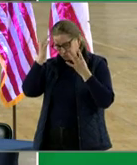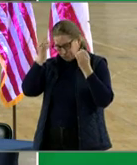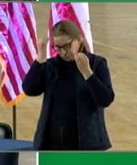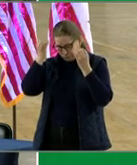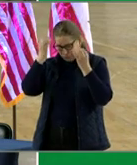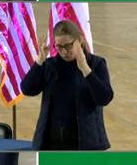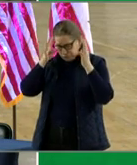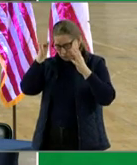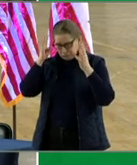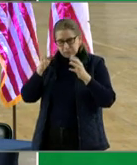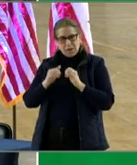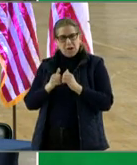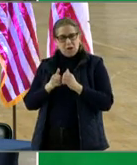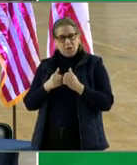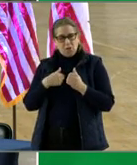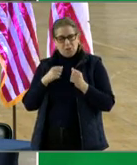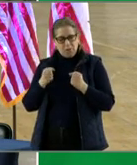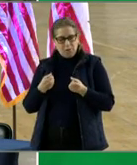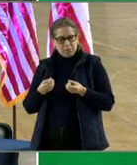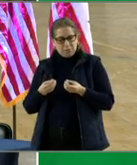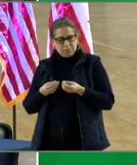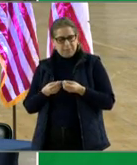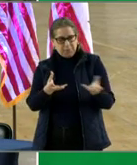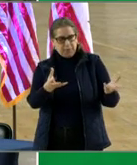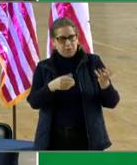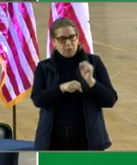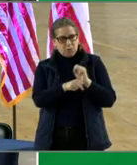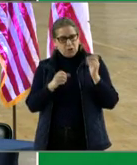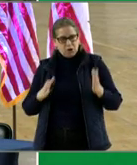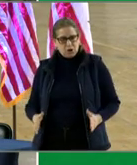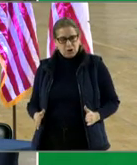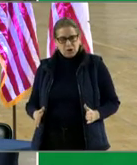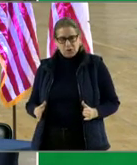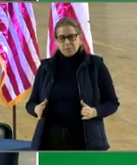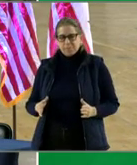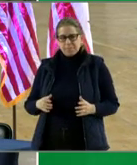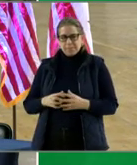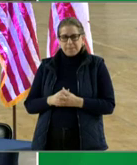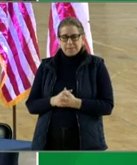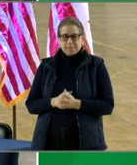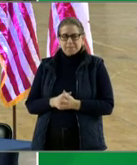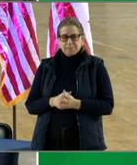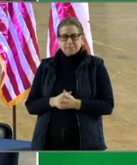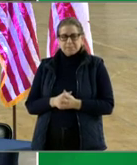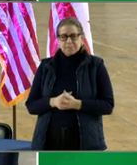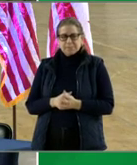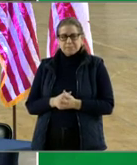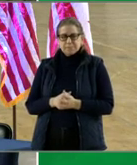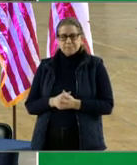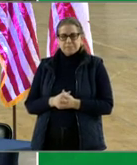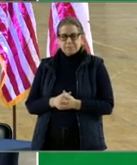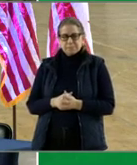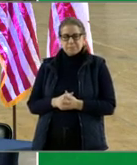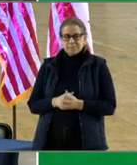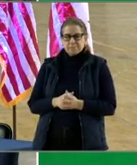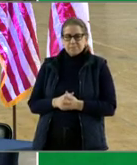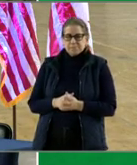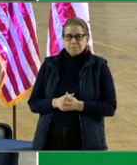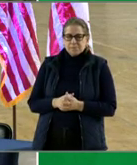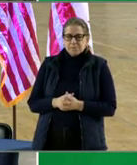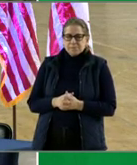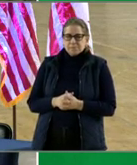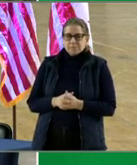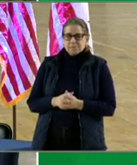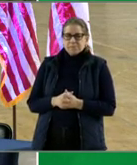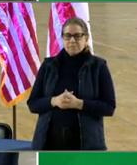that issue, especially since I think there's some real legitimacy to the questions that have been raised about why aren't we doing more to protect those